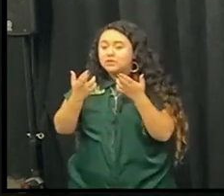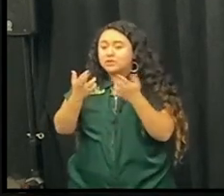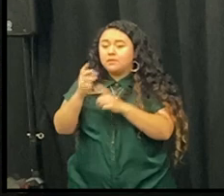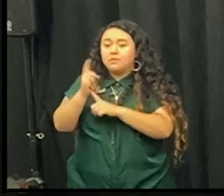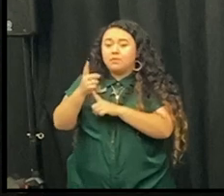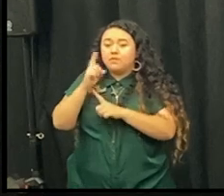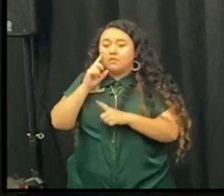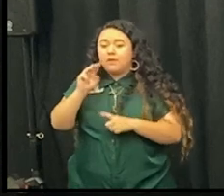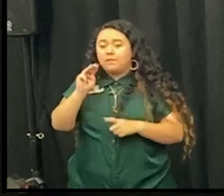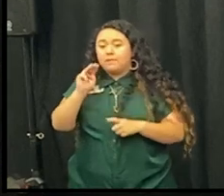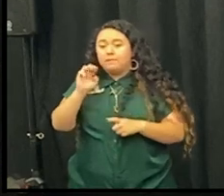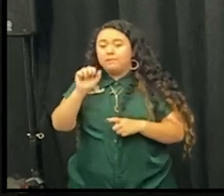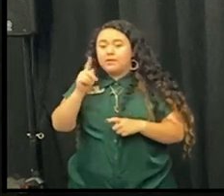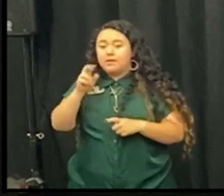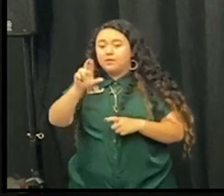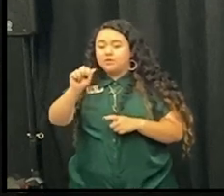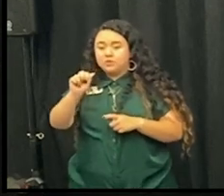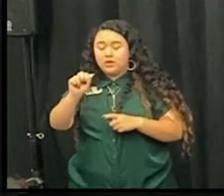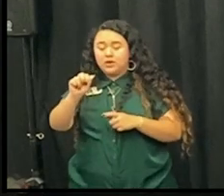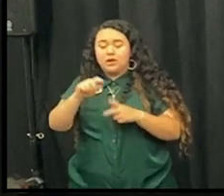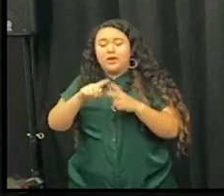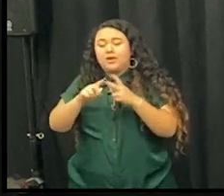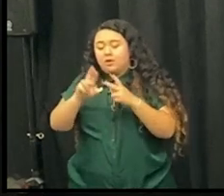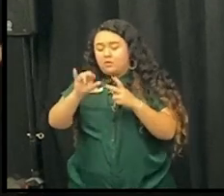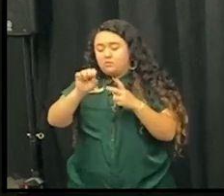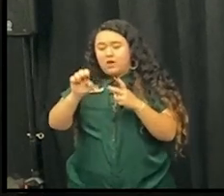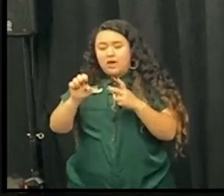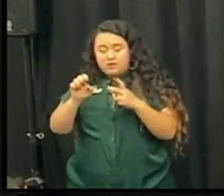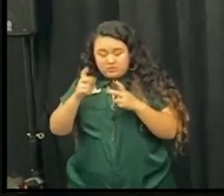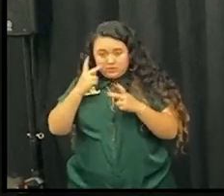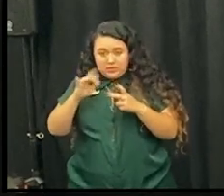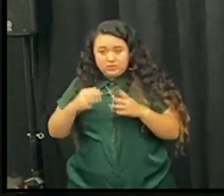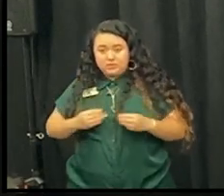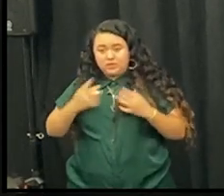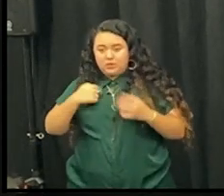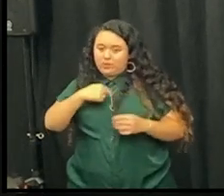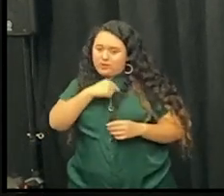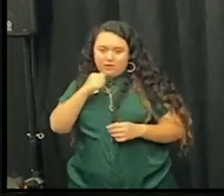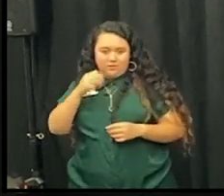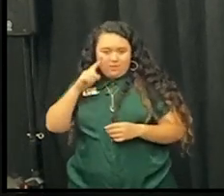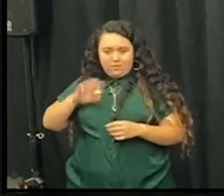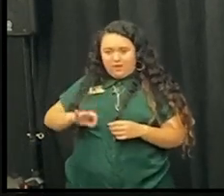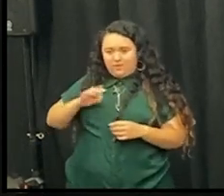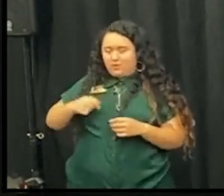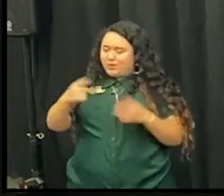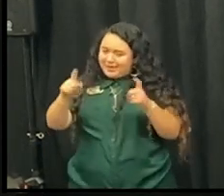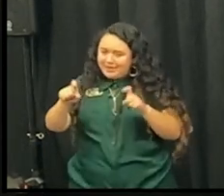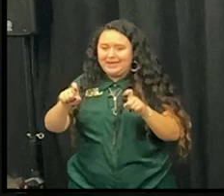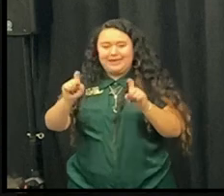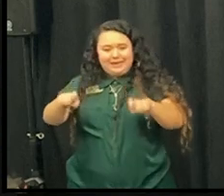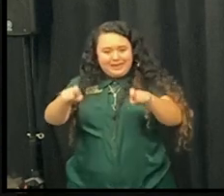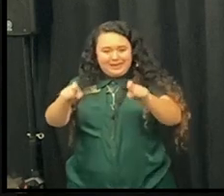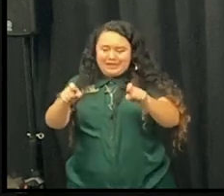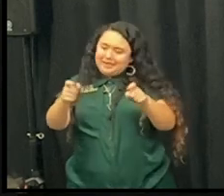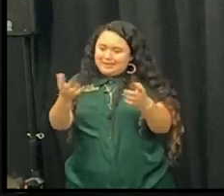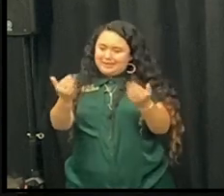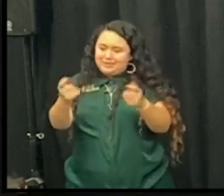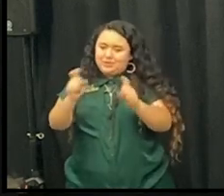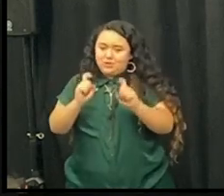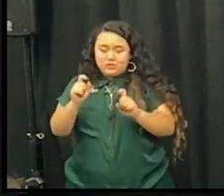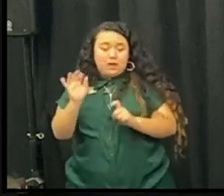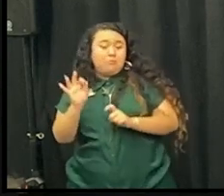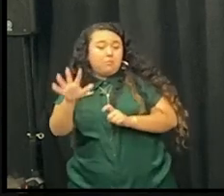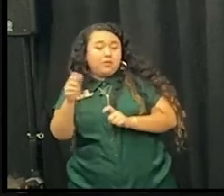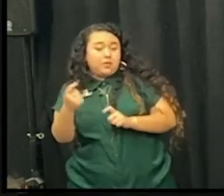for Rise. If you are seeing this and you're inspired, we're a not-for-profit organization and we desperately need donations. So I will just throw that out there for anyone who